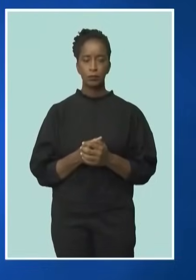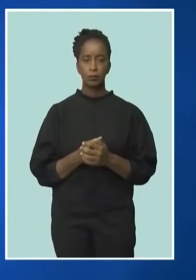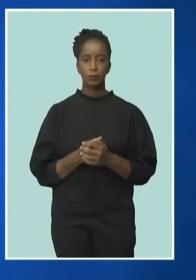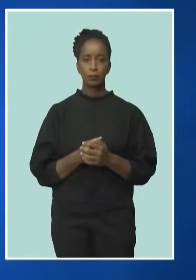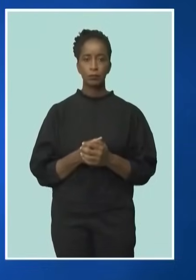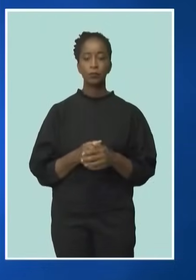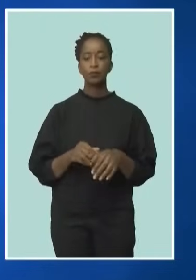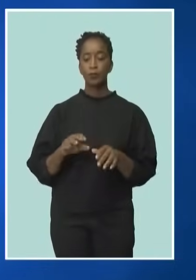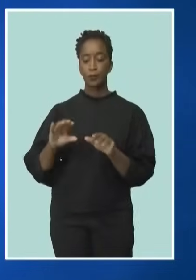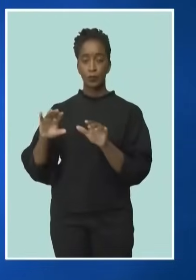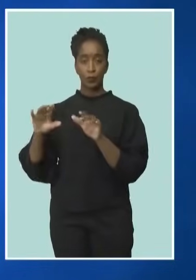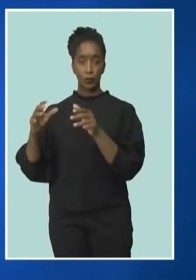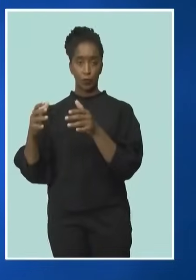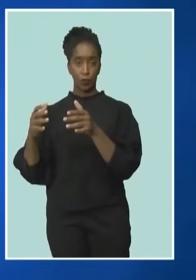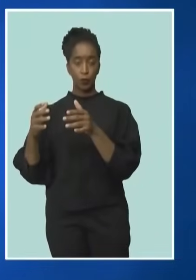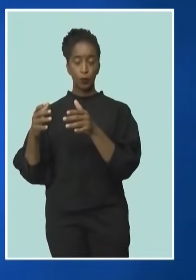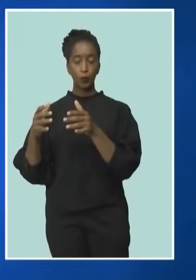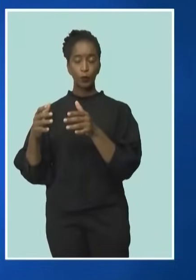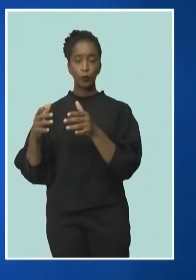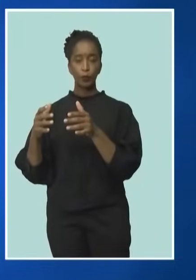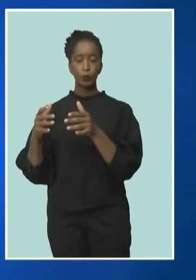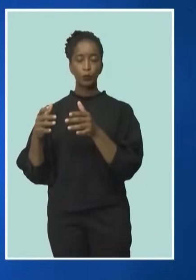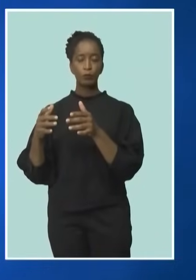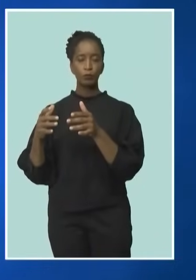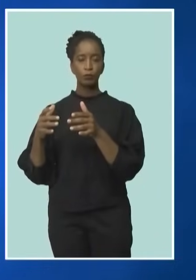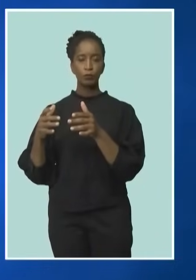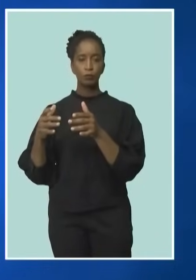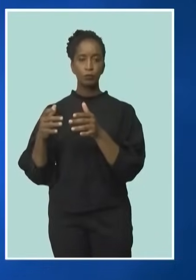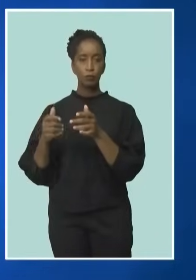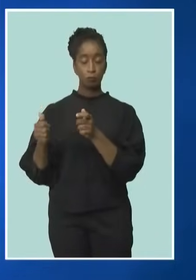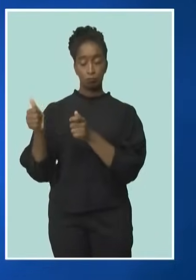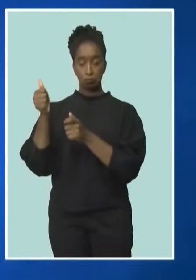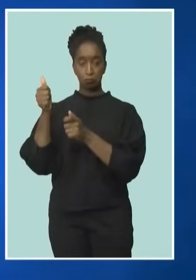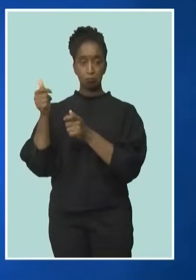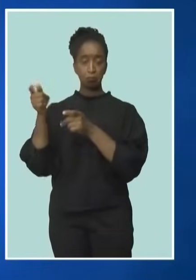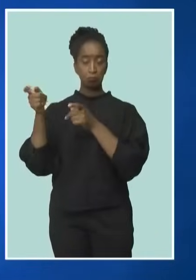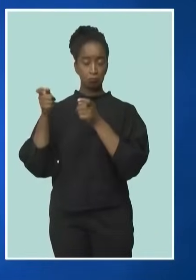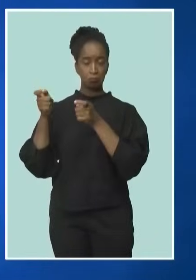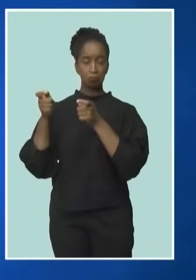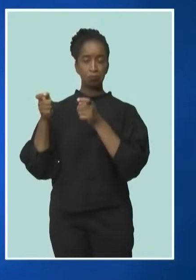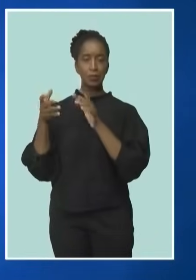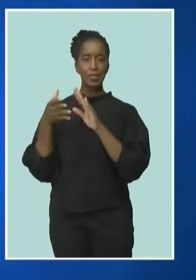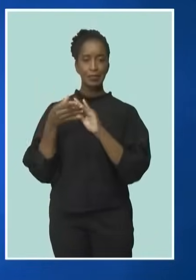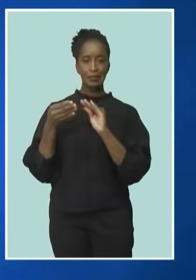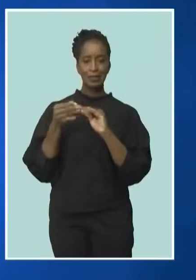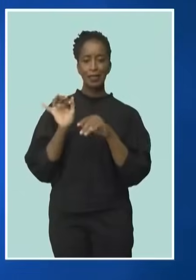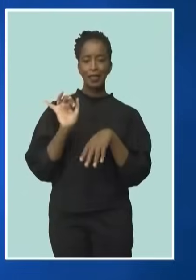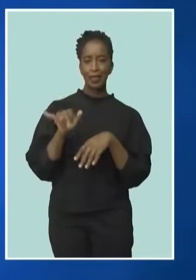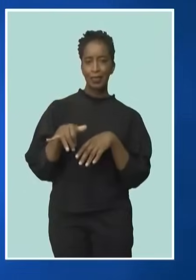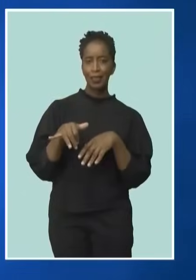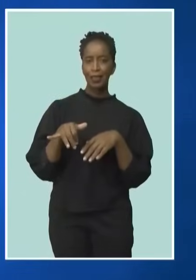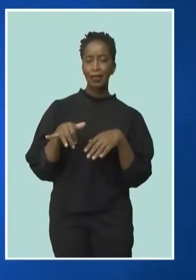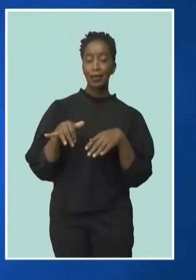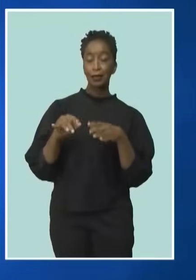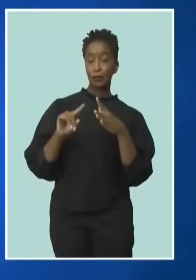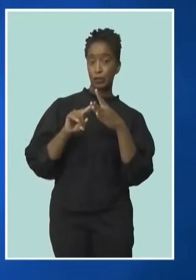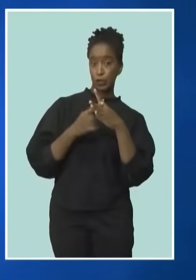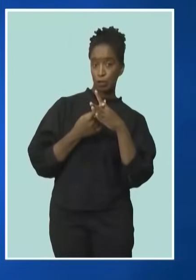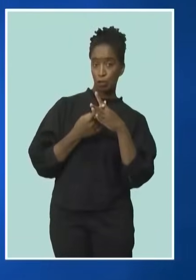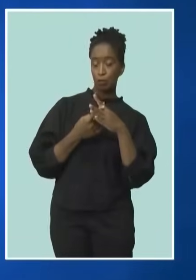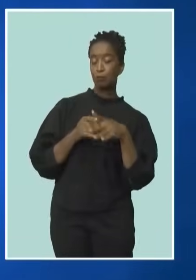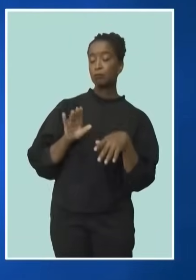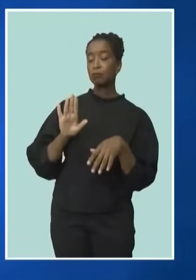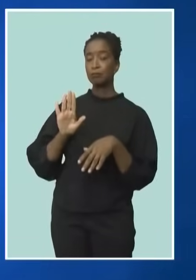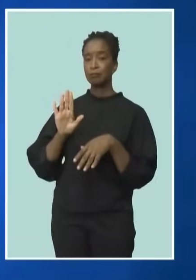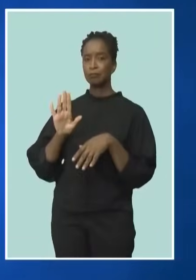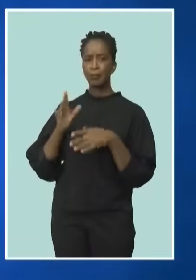Alliance of Owners of Public Transport Incorporated, Royale, says today's rollout is a result of the tireless work of his